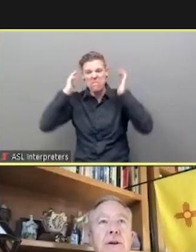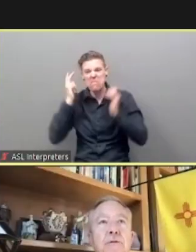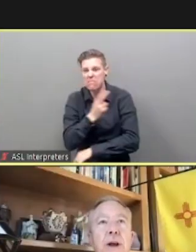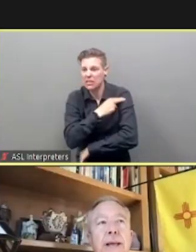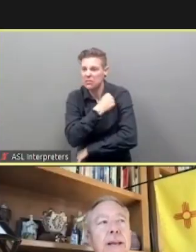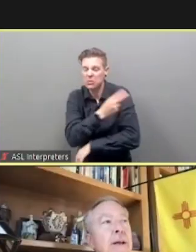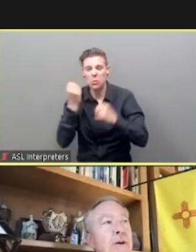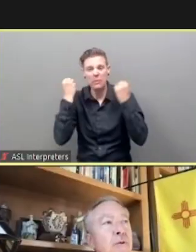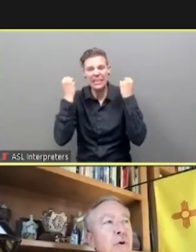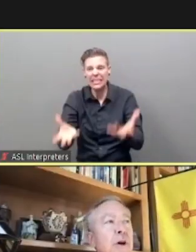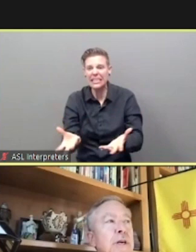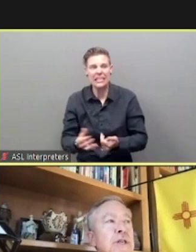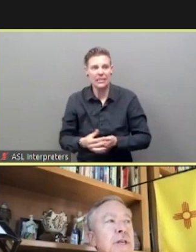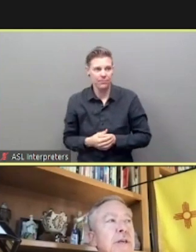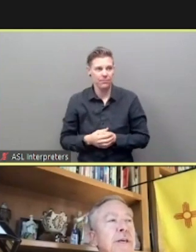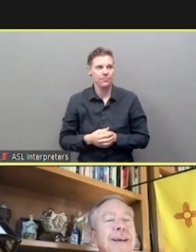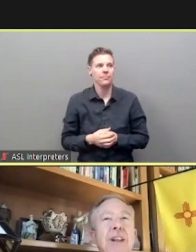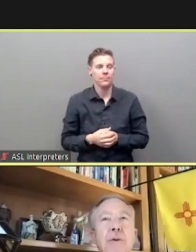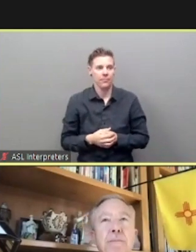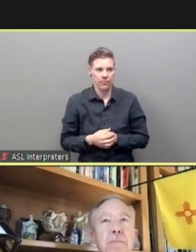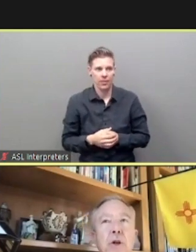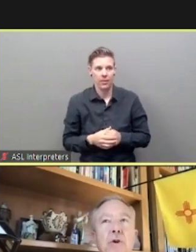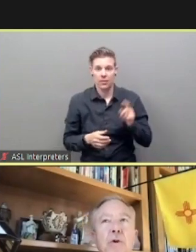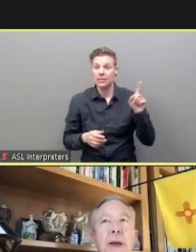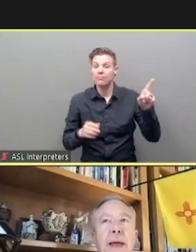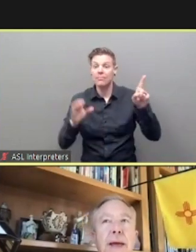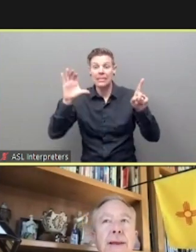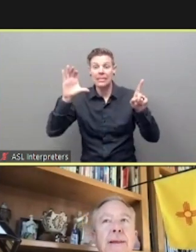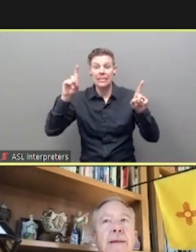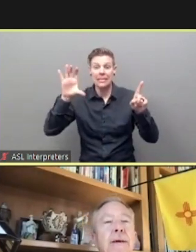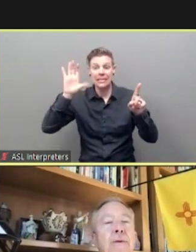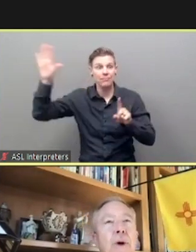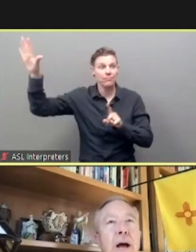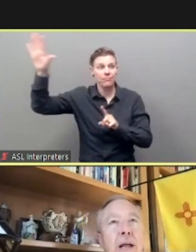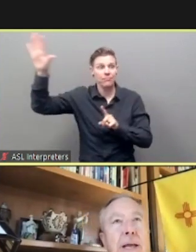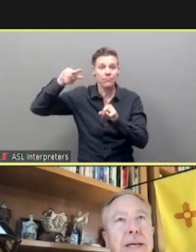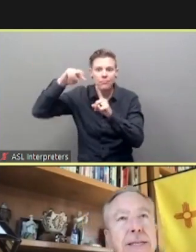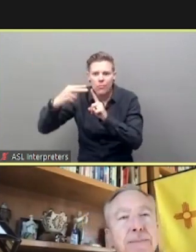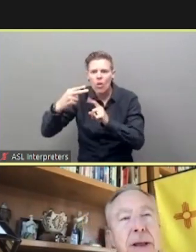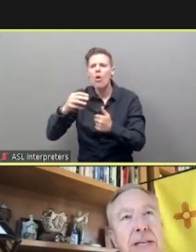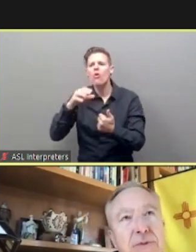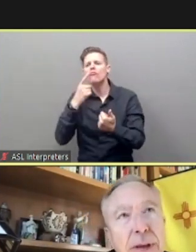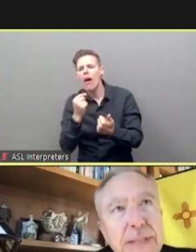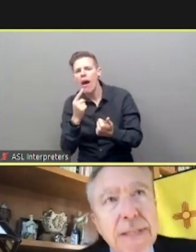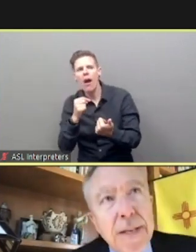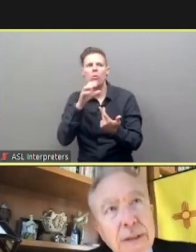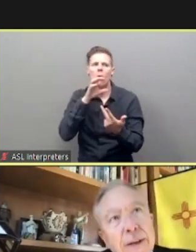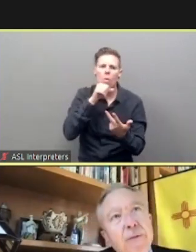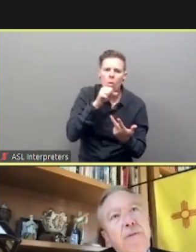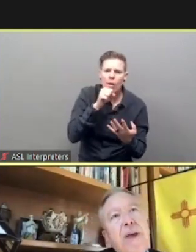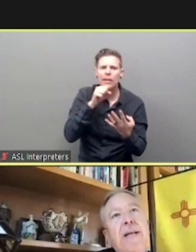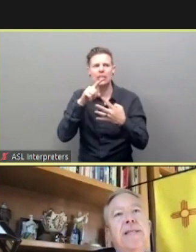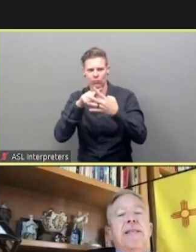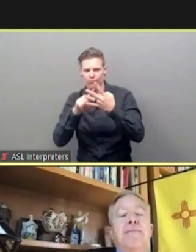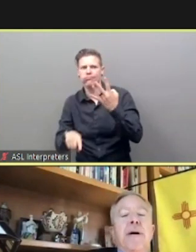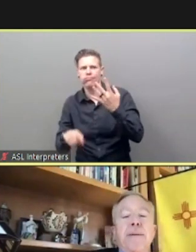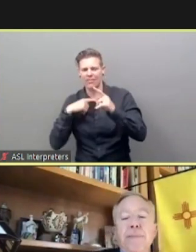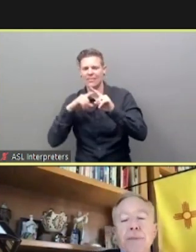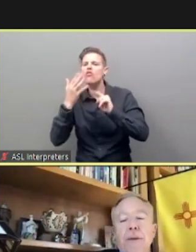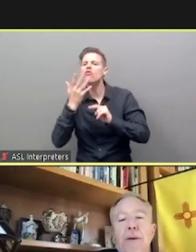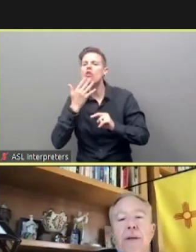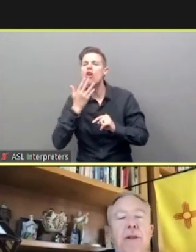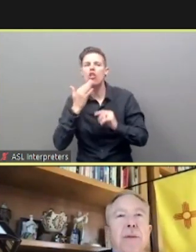model of red, orange, yellow, and blue. And while as in past weeks, we've had some,